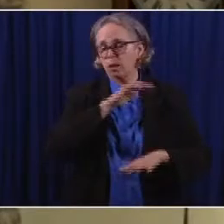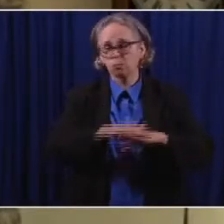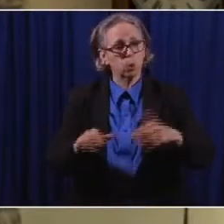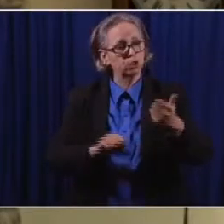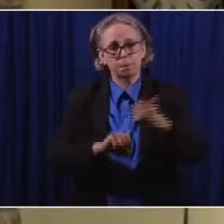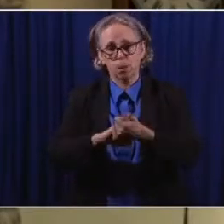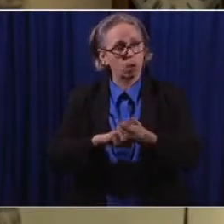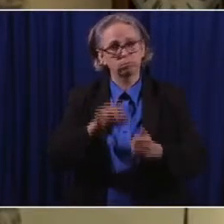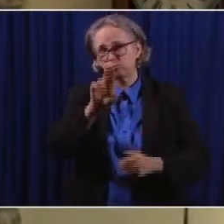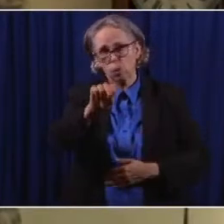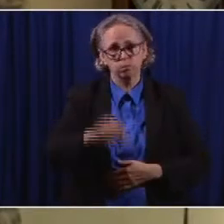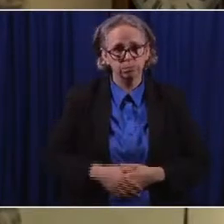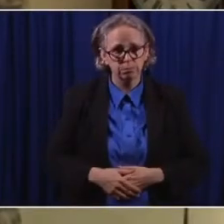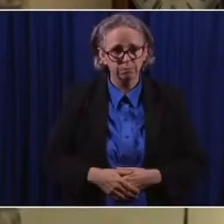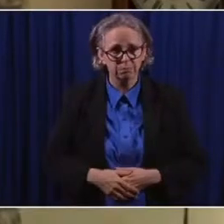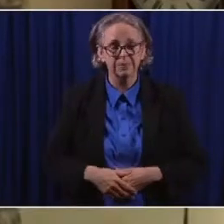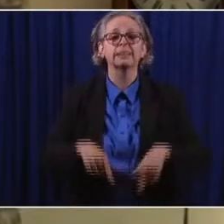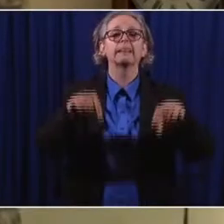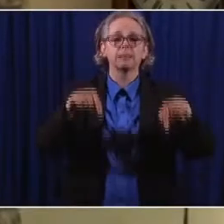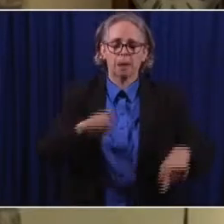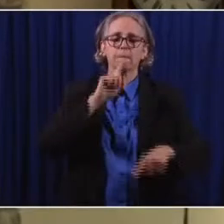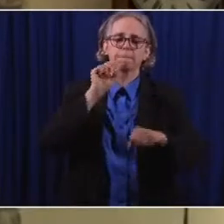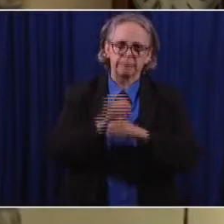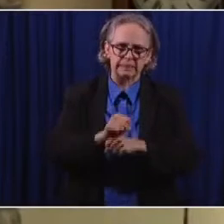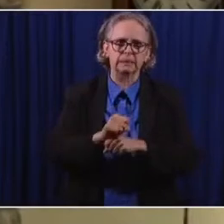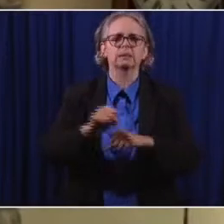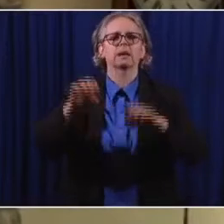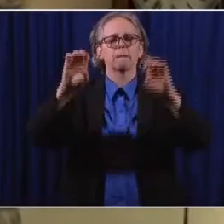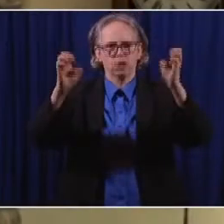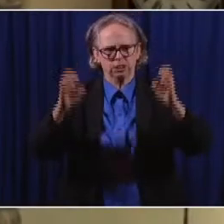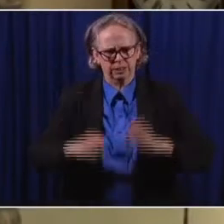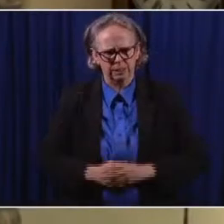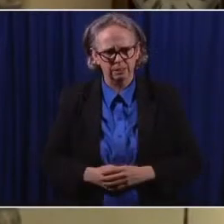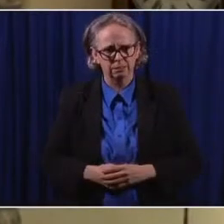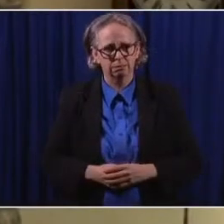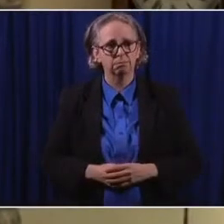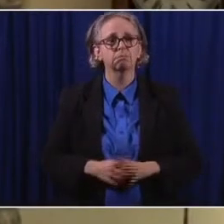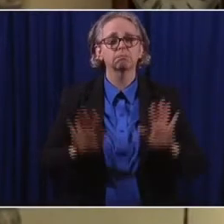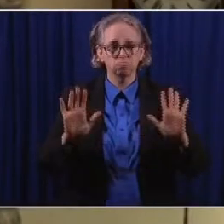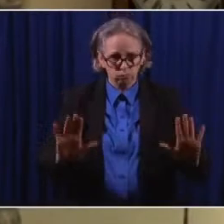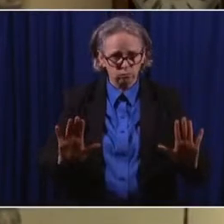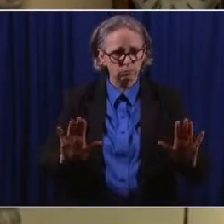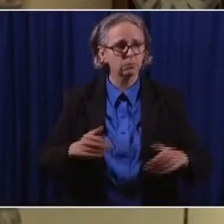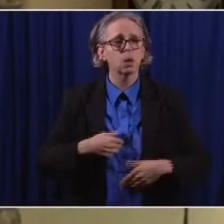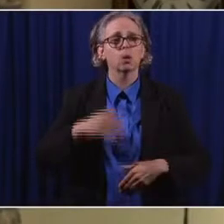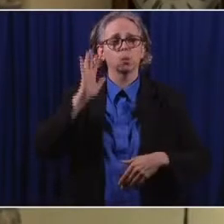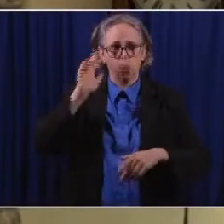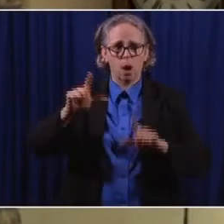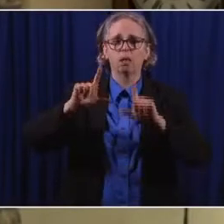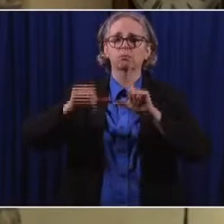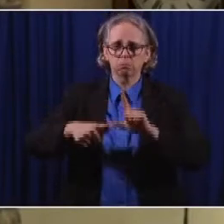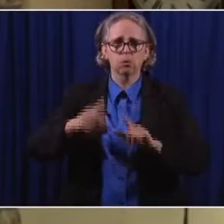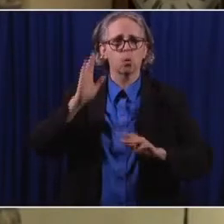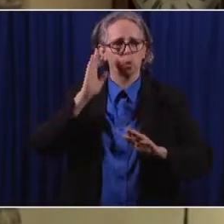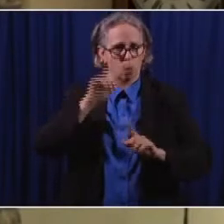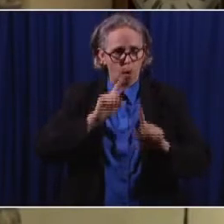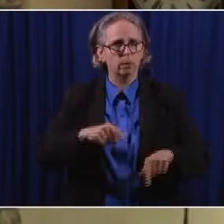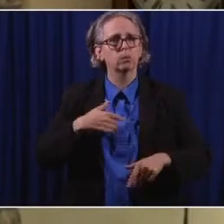an emergency, and when we're done with the emergency, we'll be done with the emergency. And I can't wait.